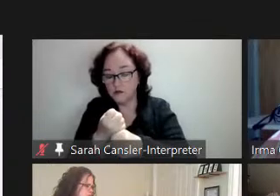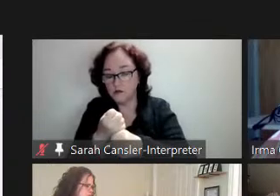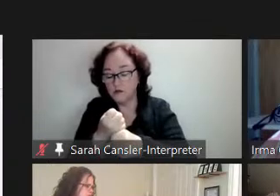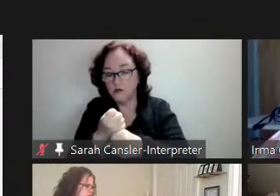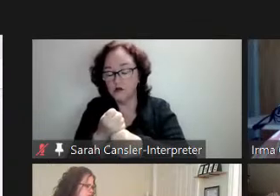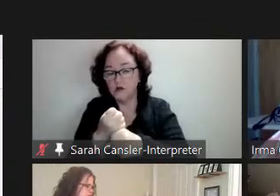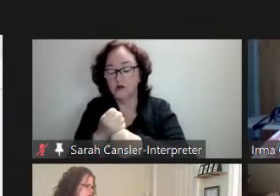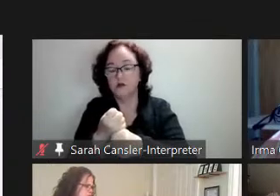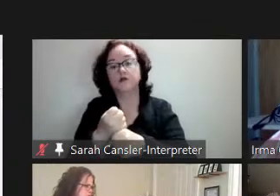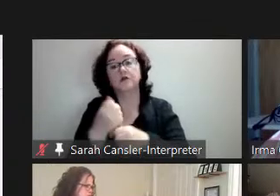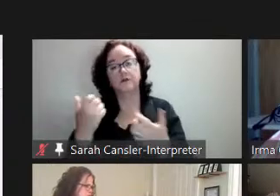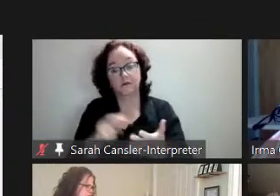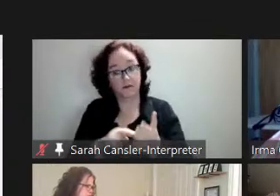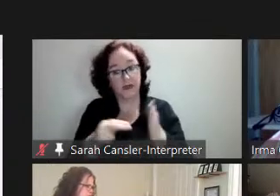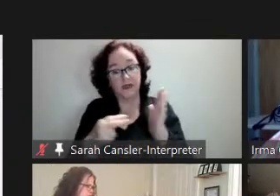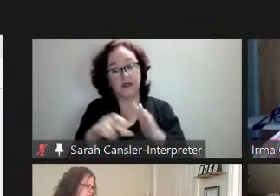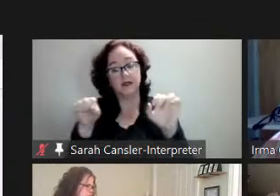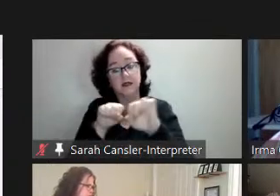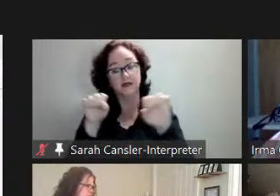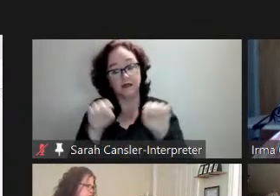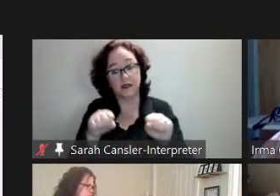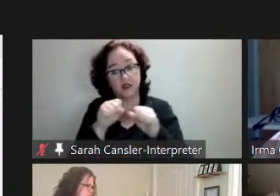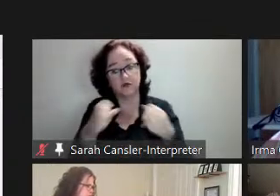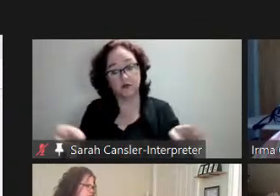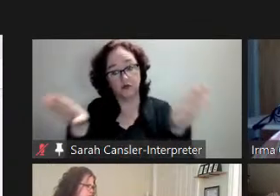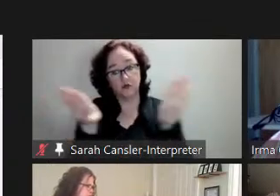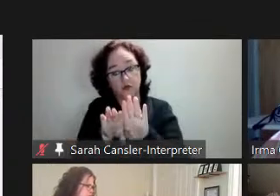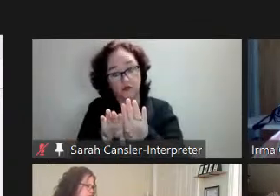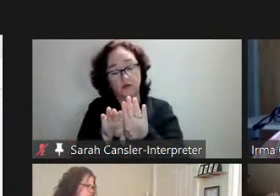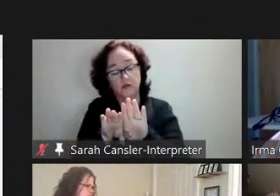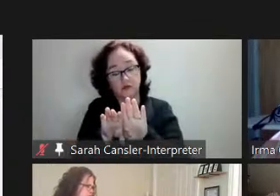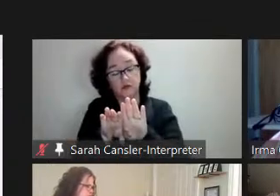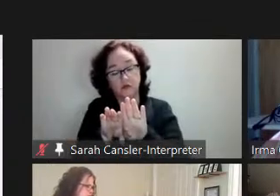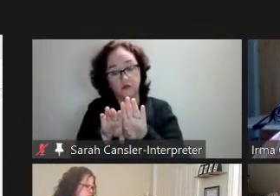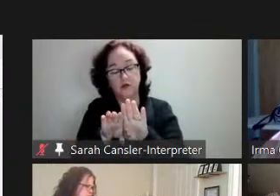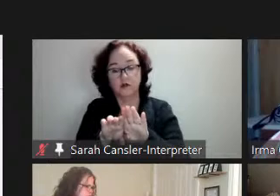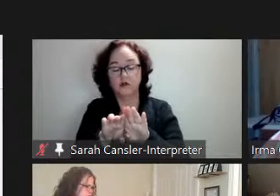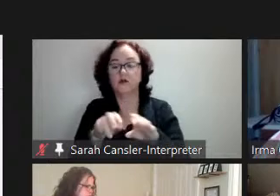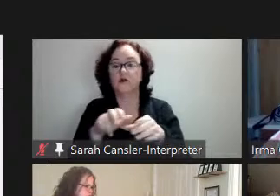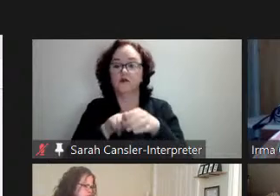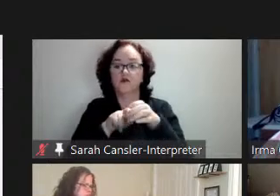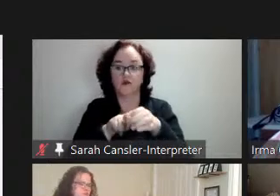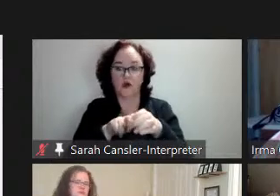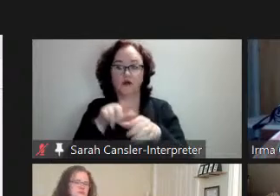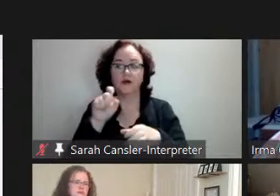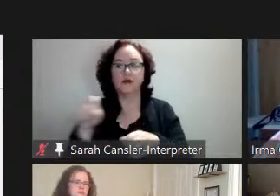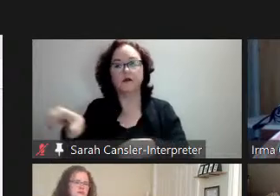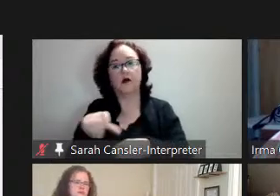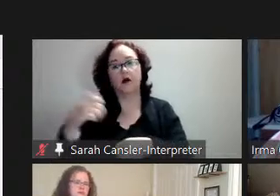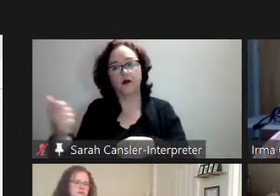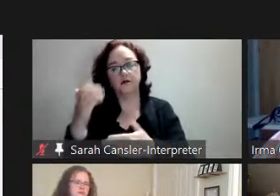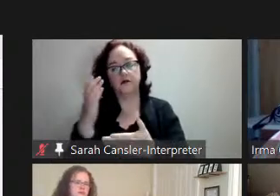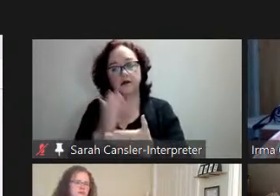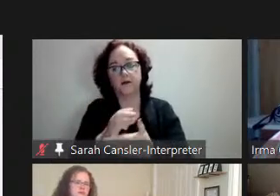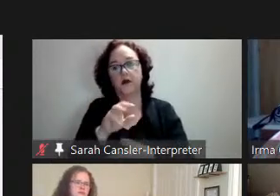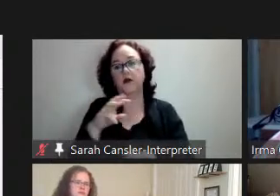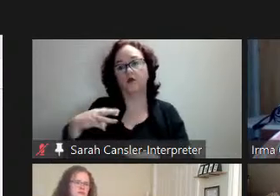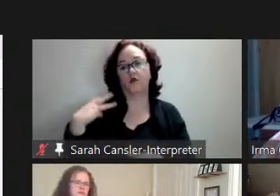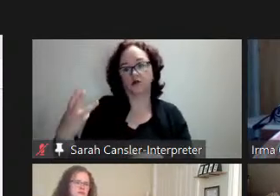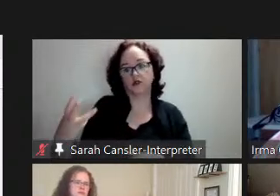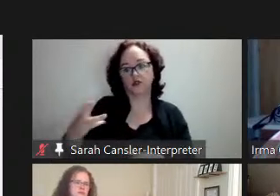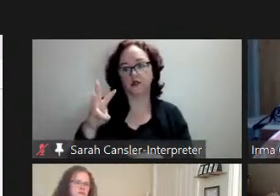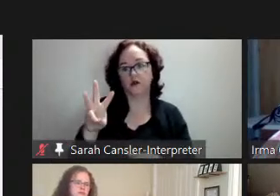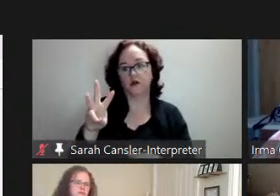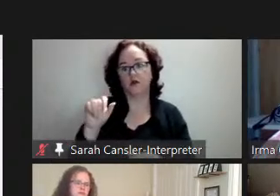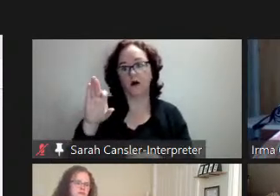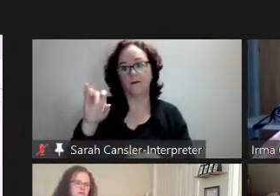station will be closed. Riders will generally be directed to use Washington Wabash, which is an accessible station,